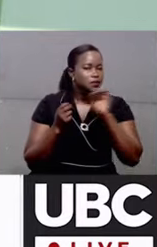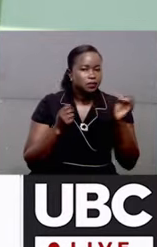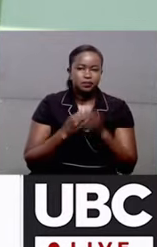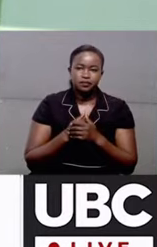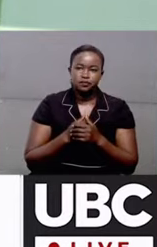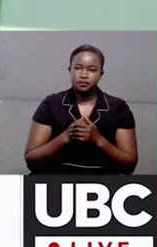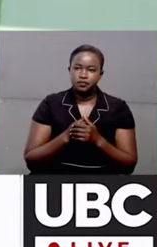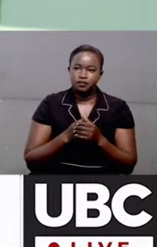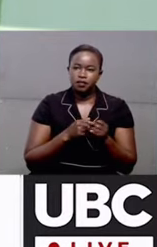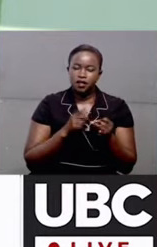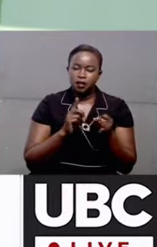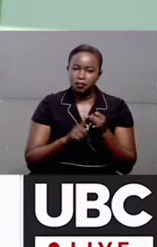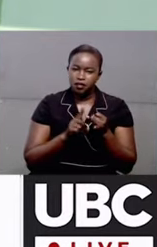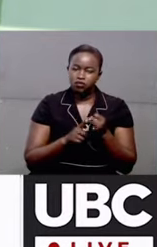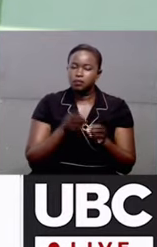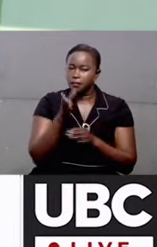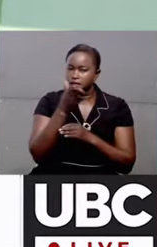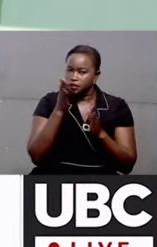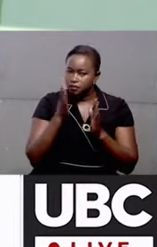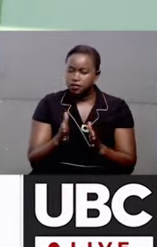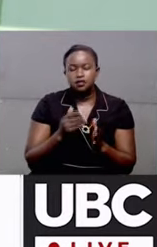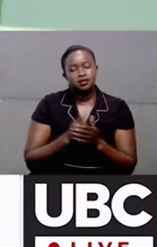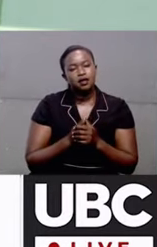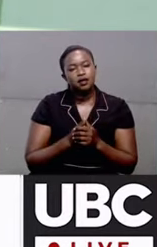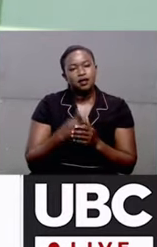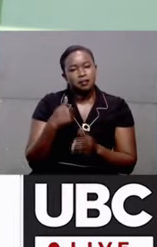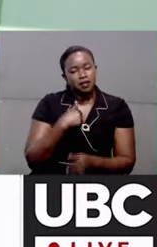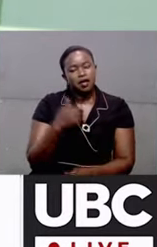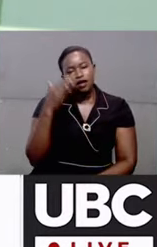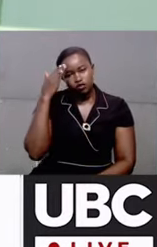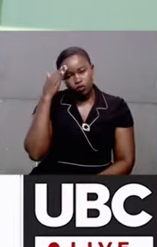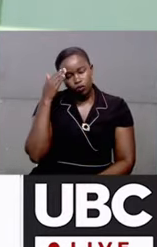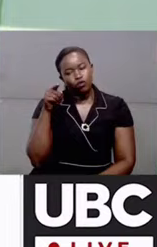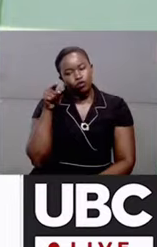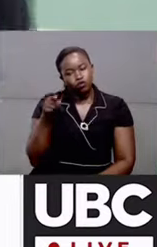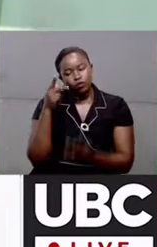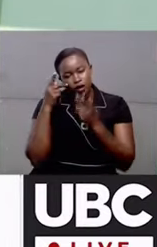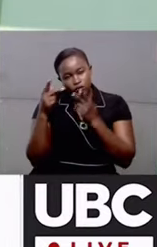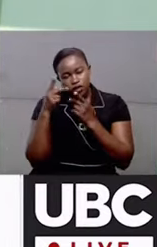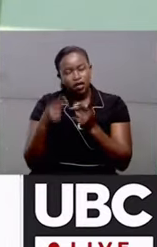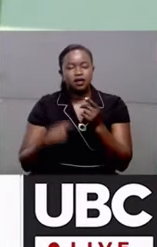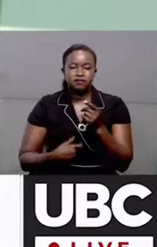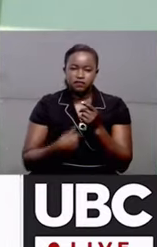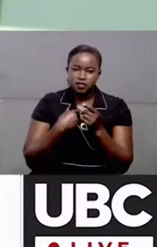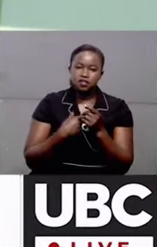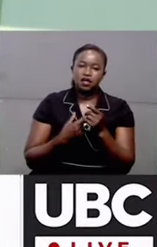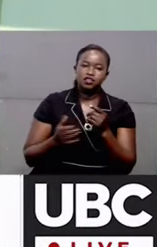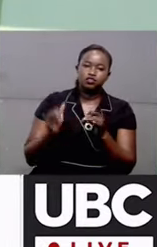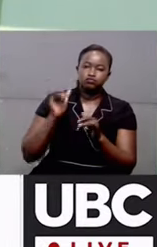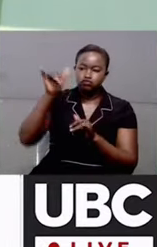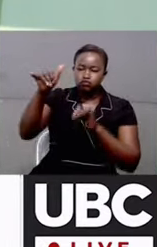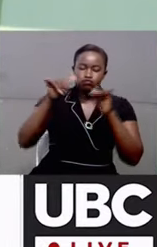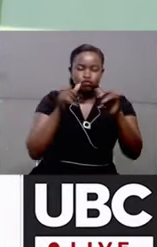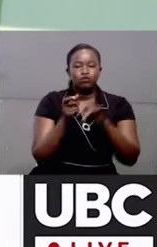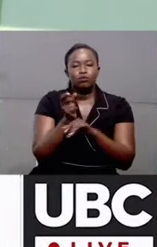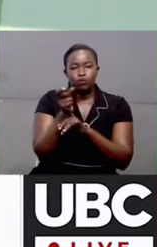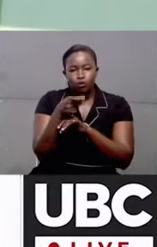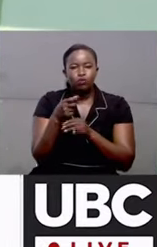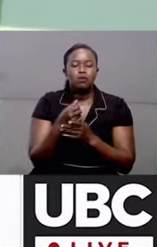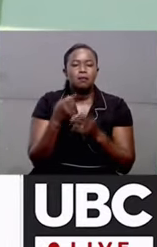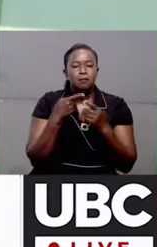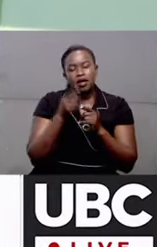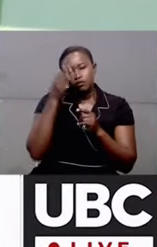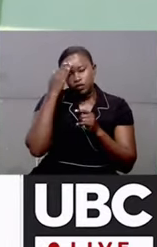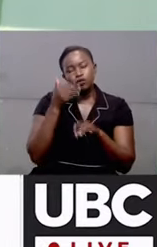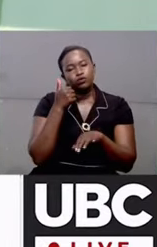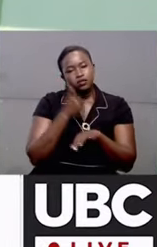two, Mr. Minister, I know that you're looking at the visitors flying into Gulu, but as you know, Soroti